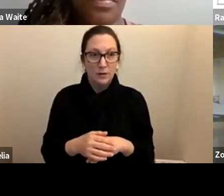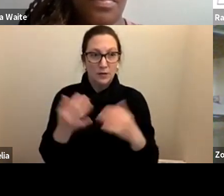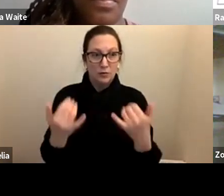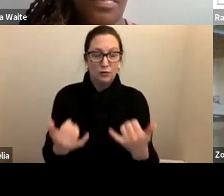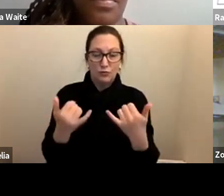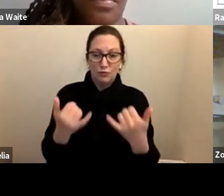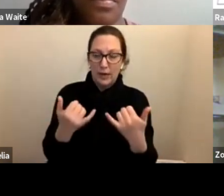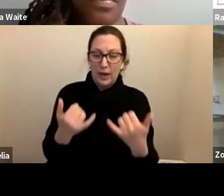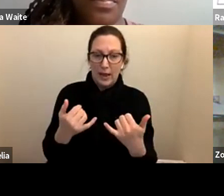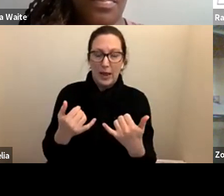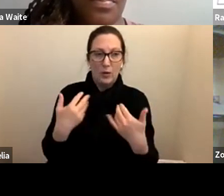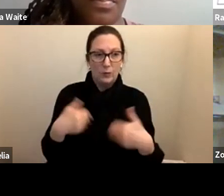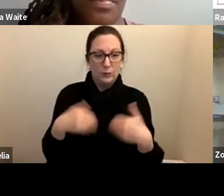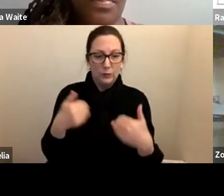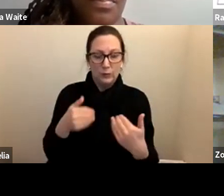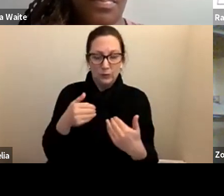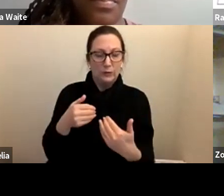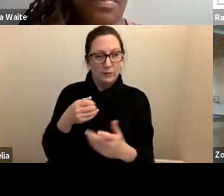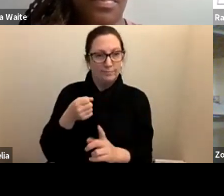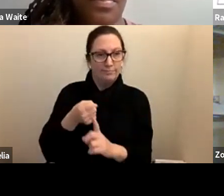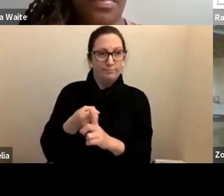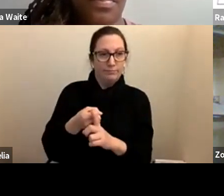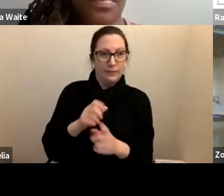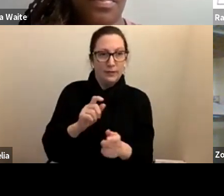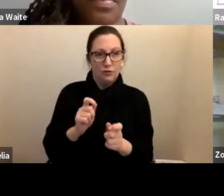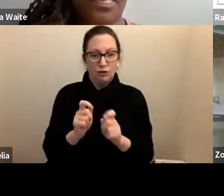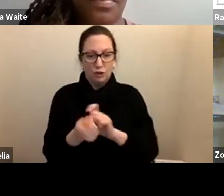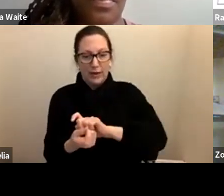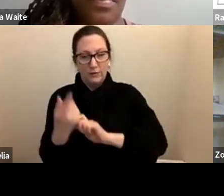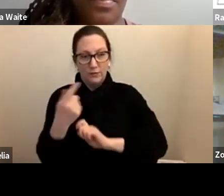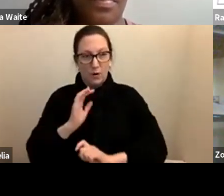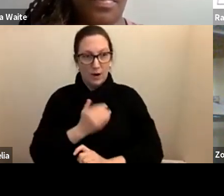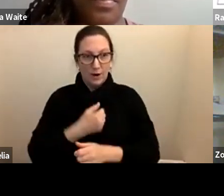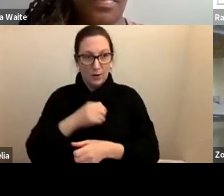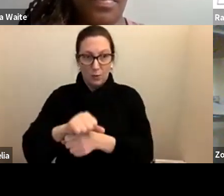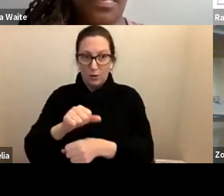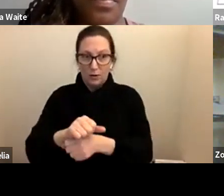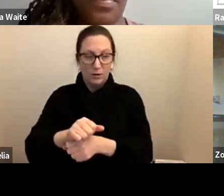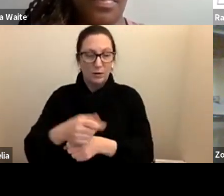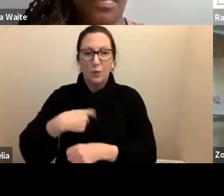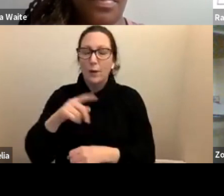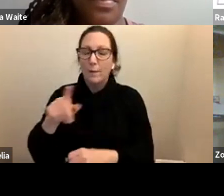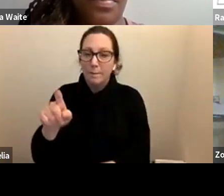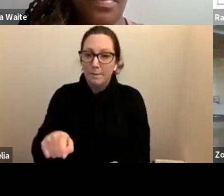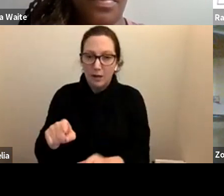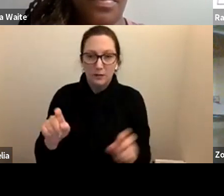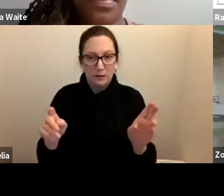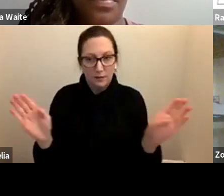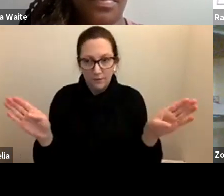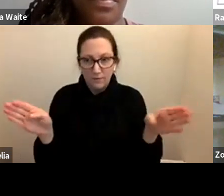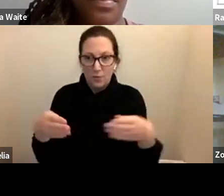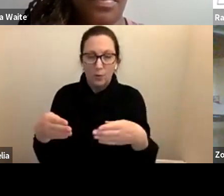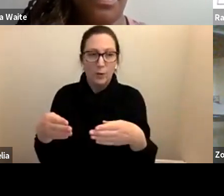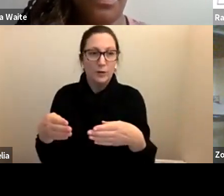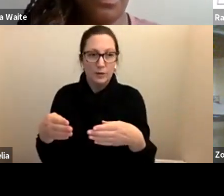transition point in our work where we have to start focusing